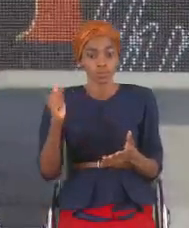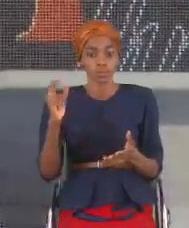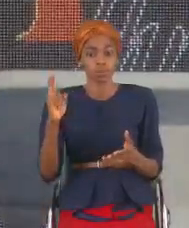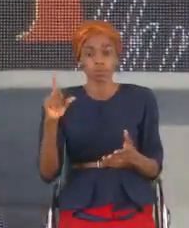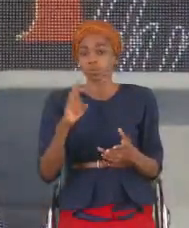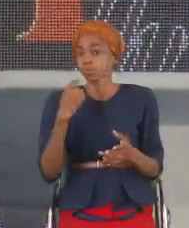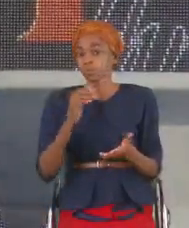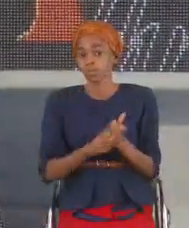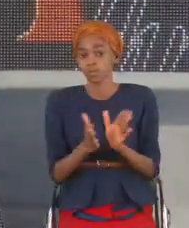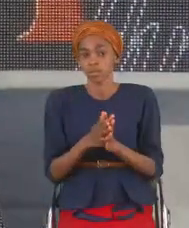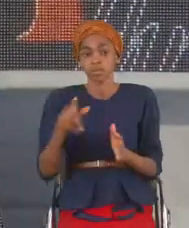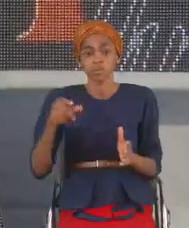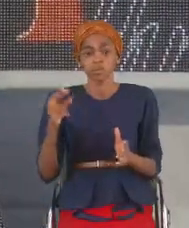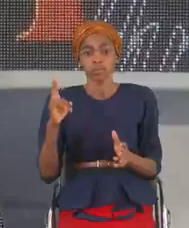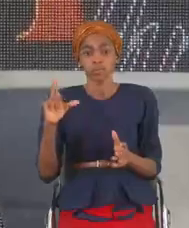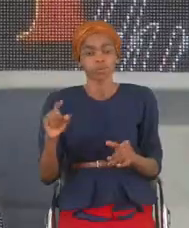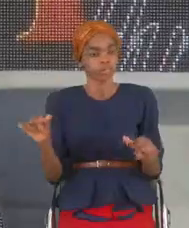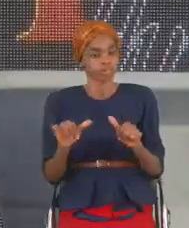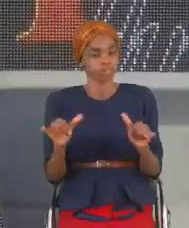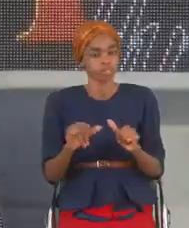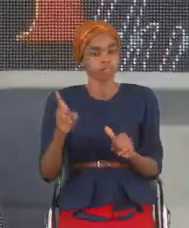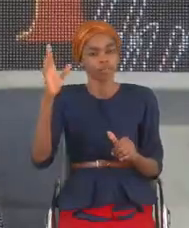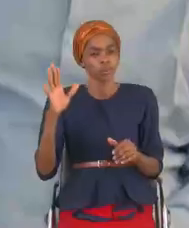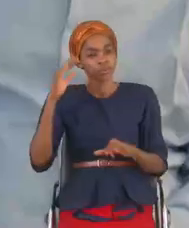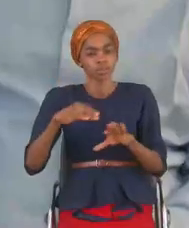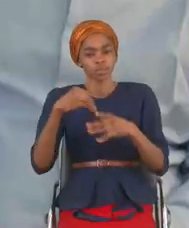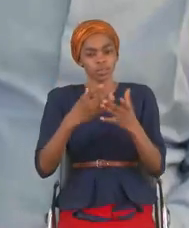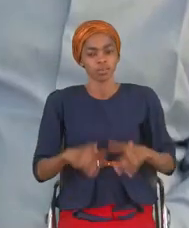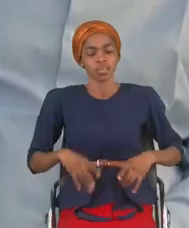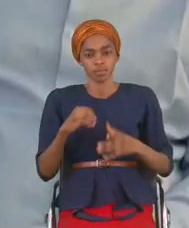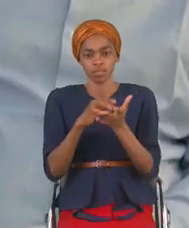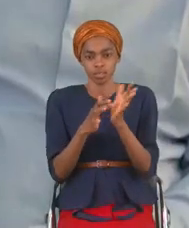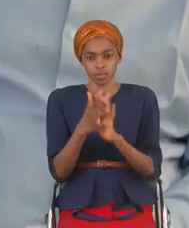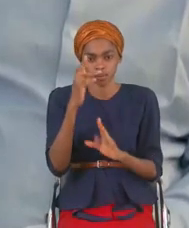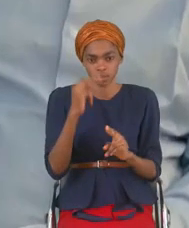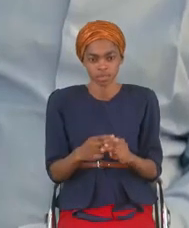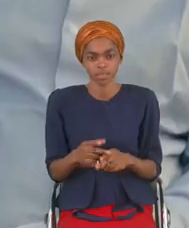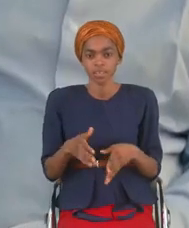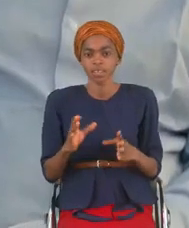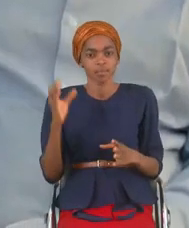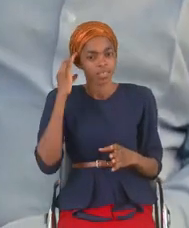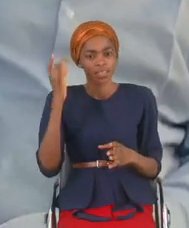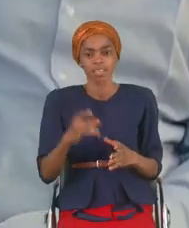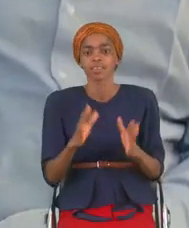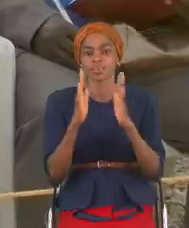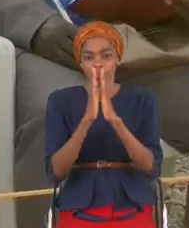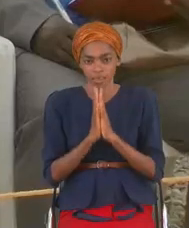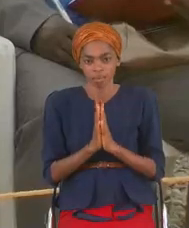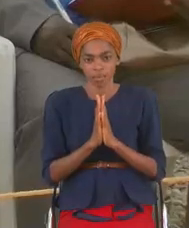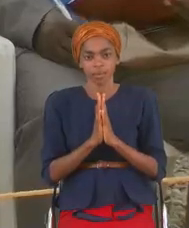same great thing he will do in your life let me hear your amen